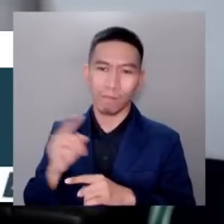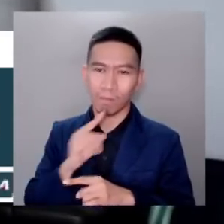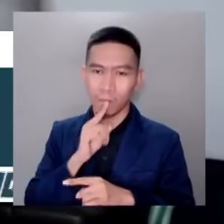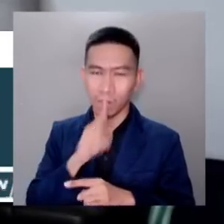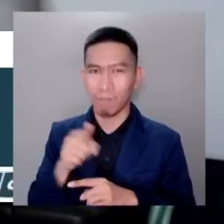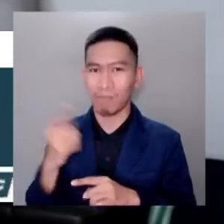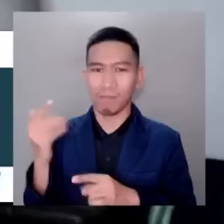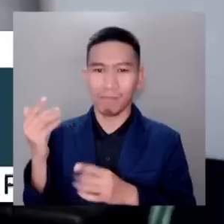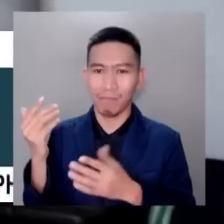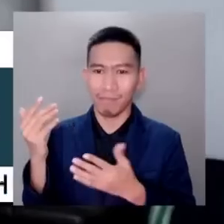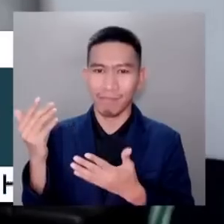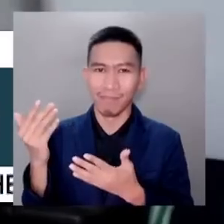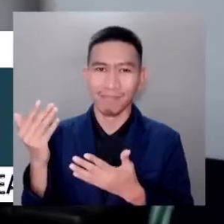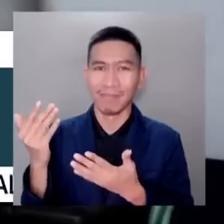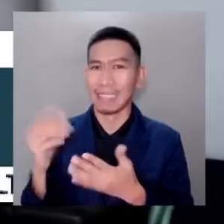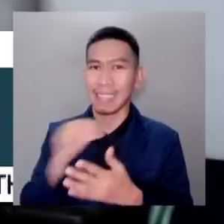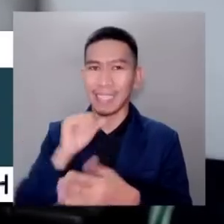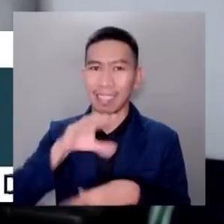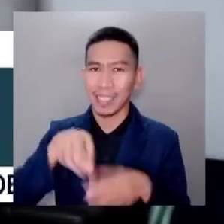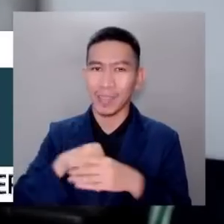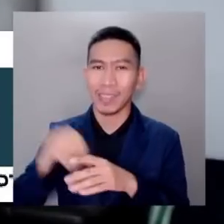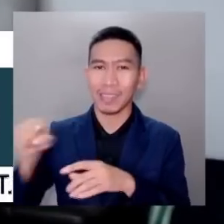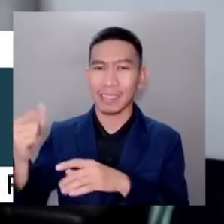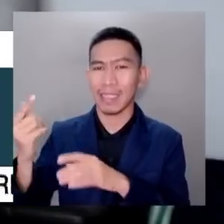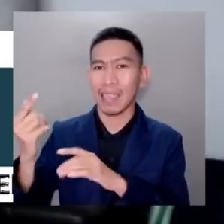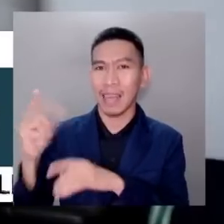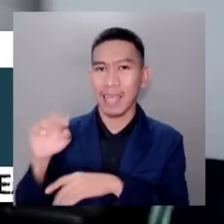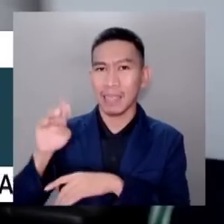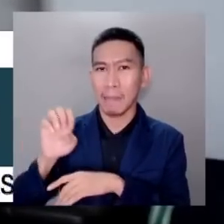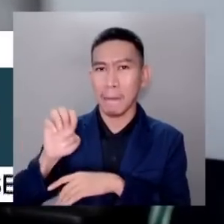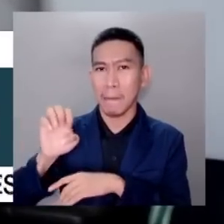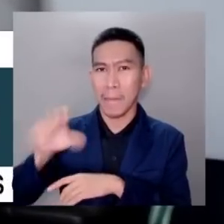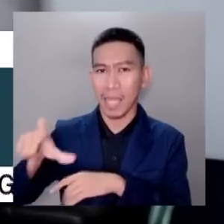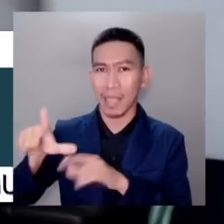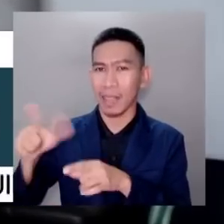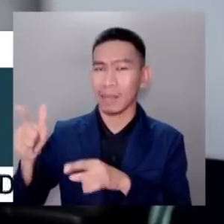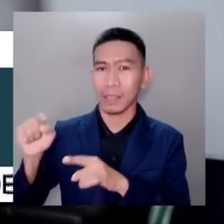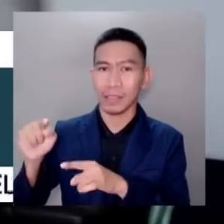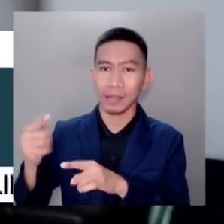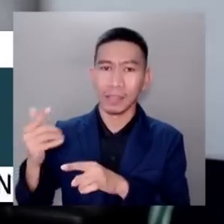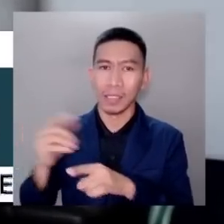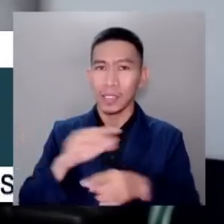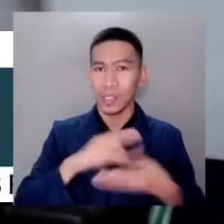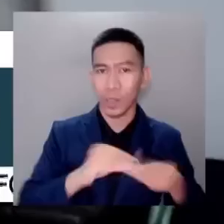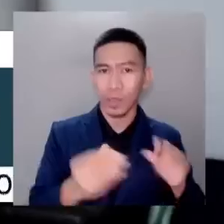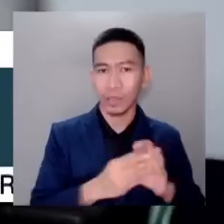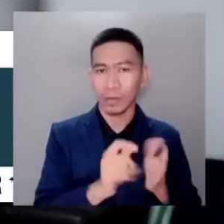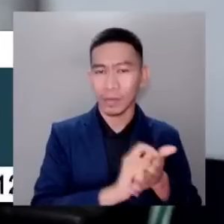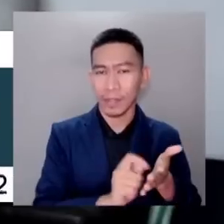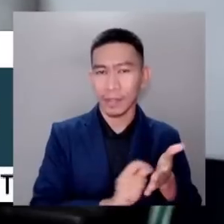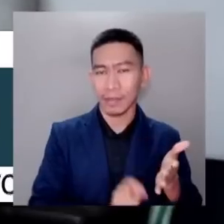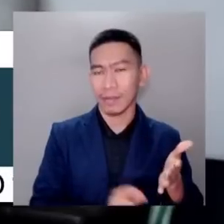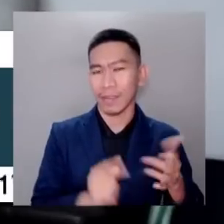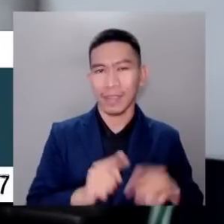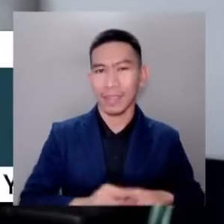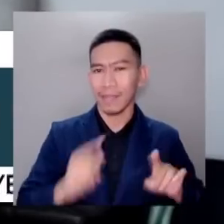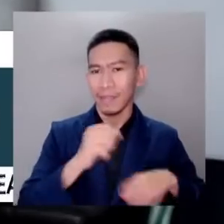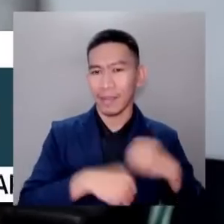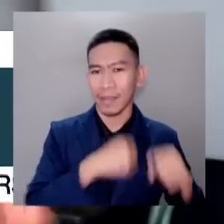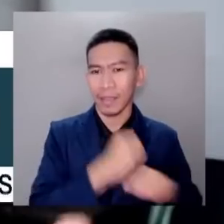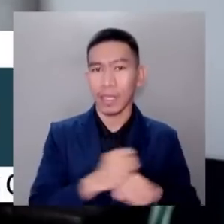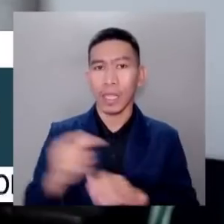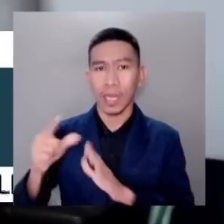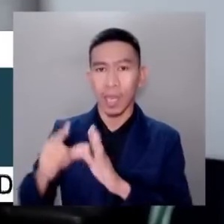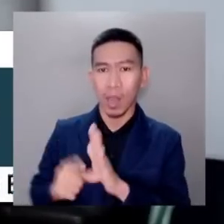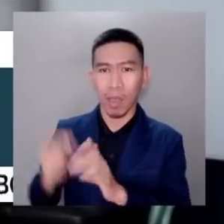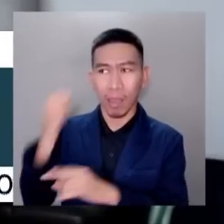limitations of libel statute of limitations was changed. It was a story I didn't write, edit, or supervise at a time when the law we supposedly violated